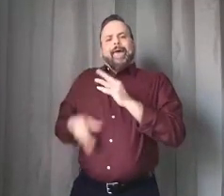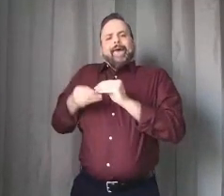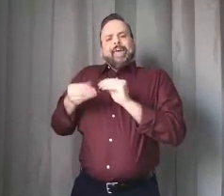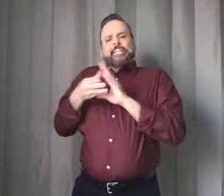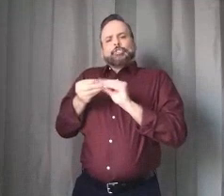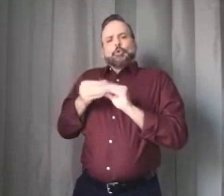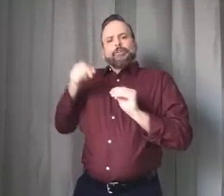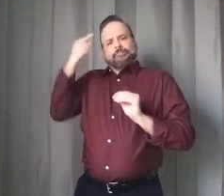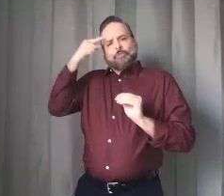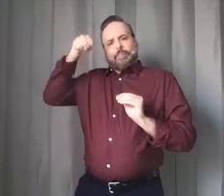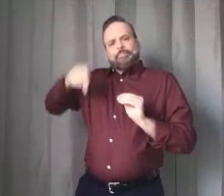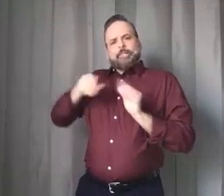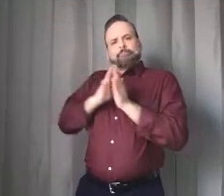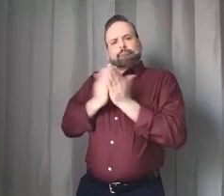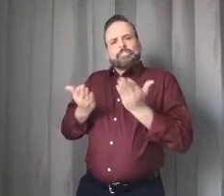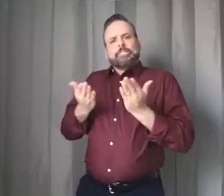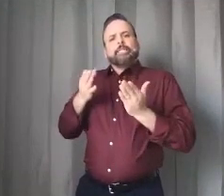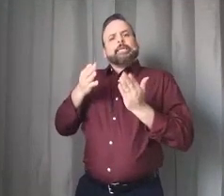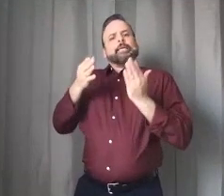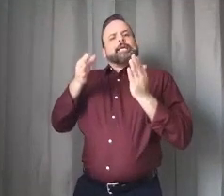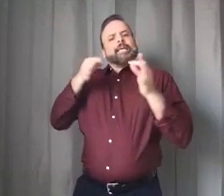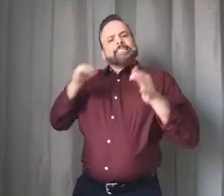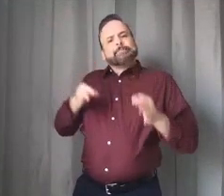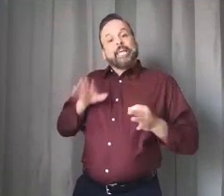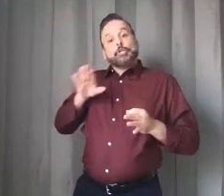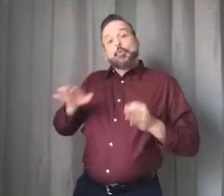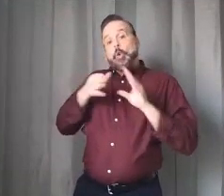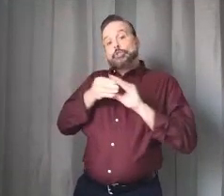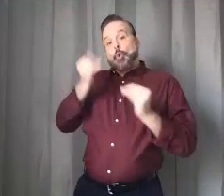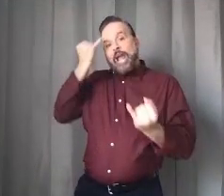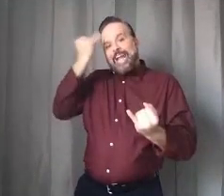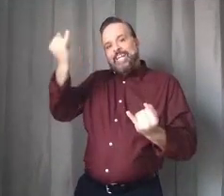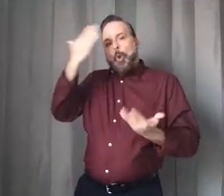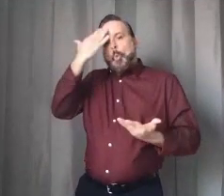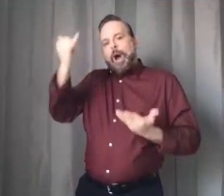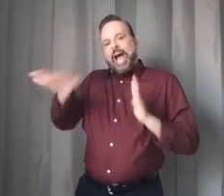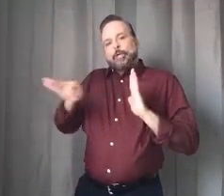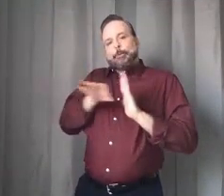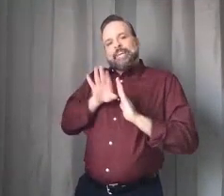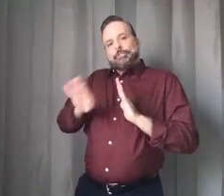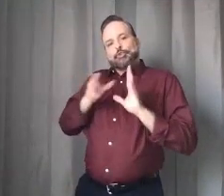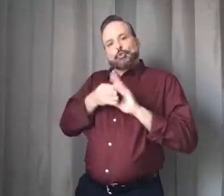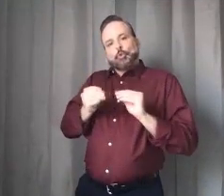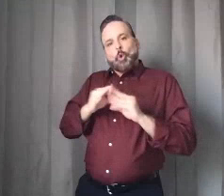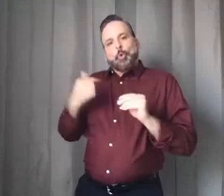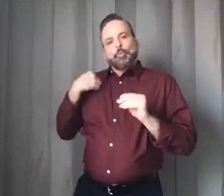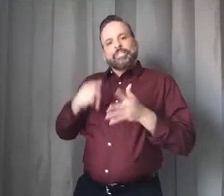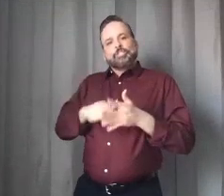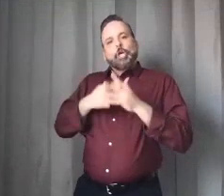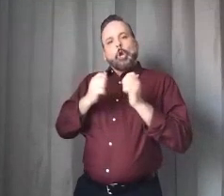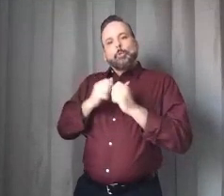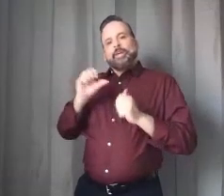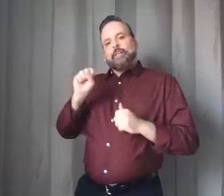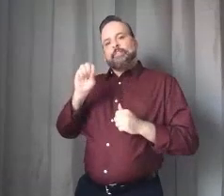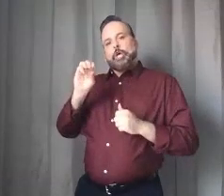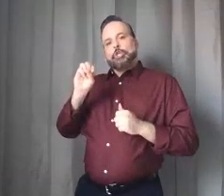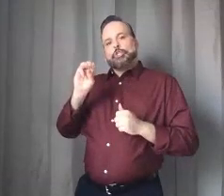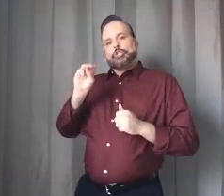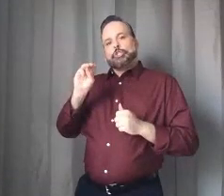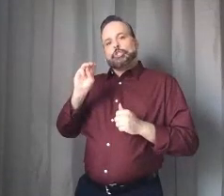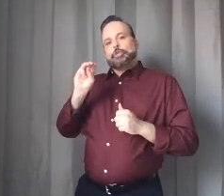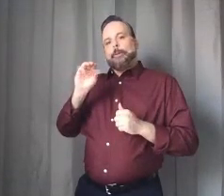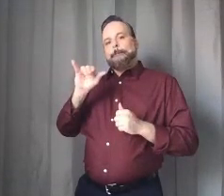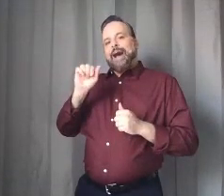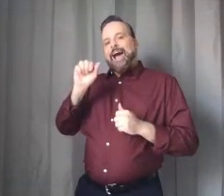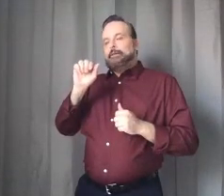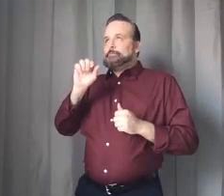and then tell us a little bit about your story idea and why you chose your story? So we can start with Somaiya first.